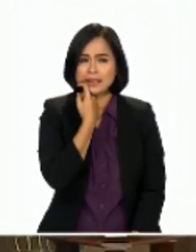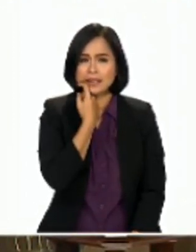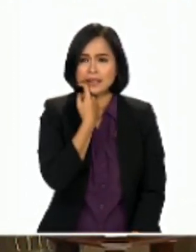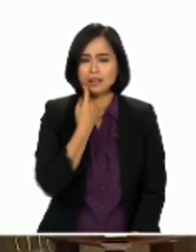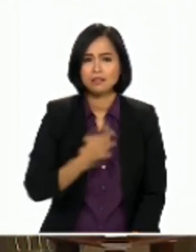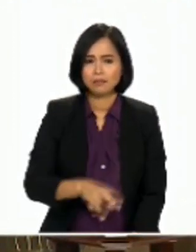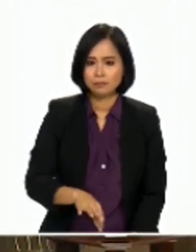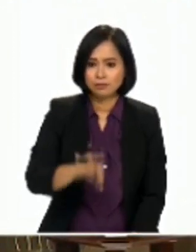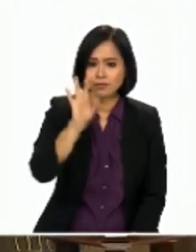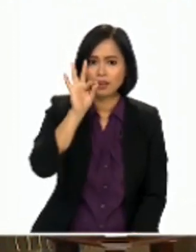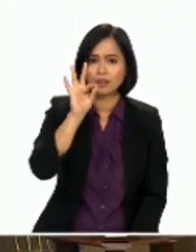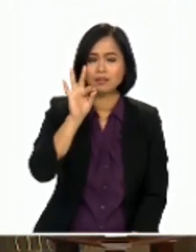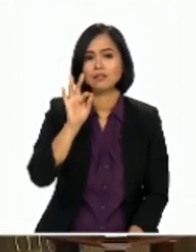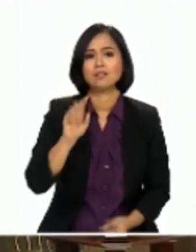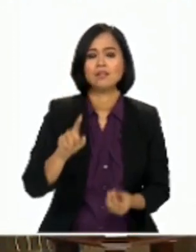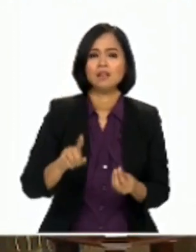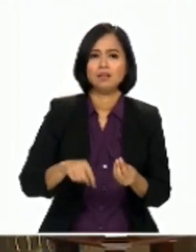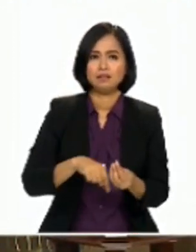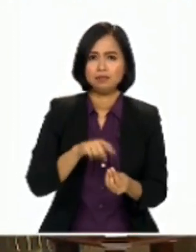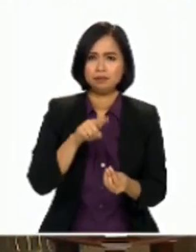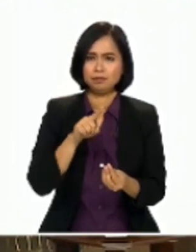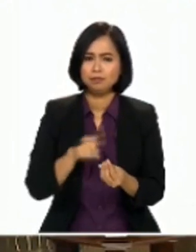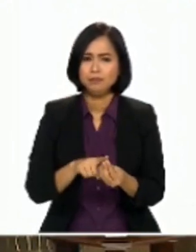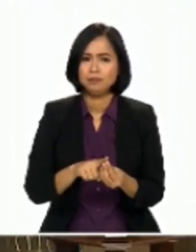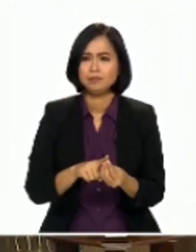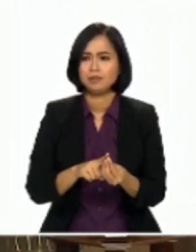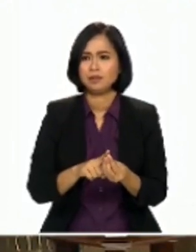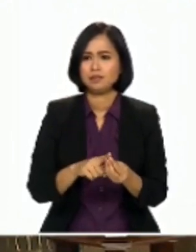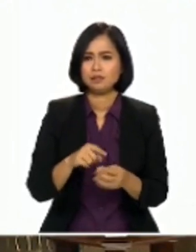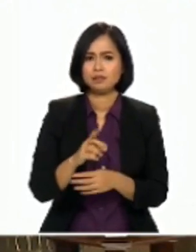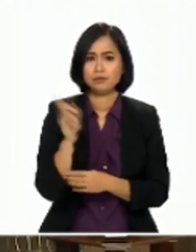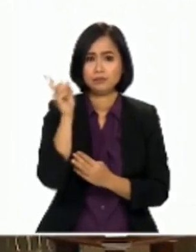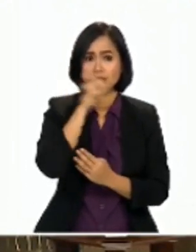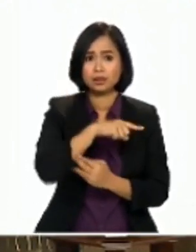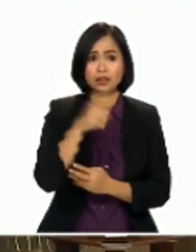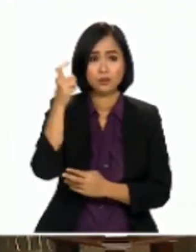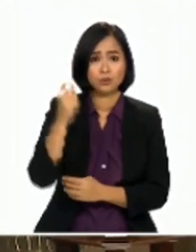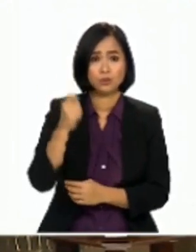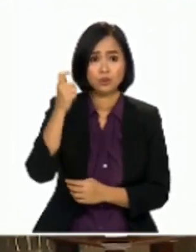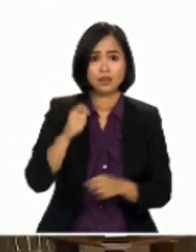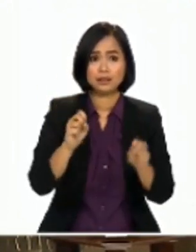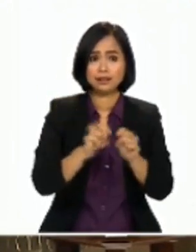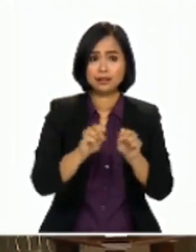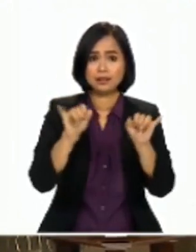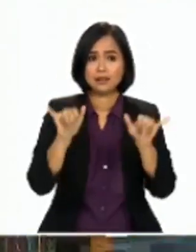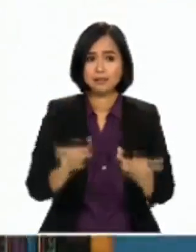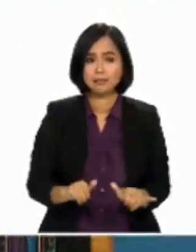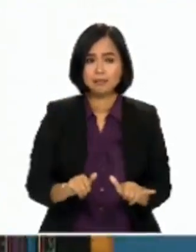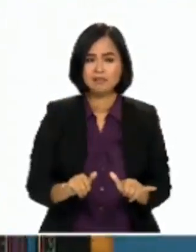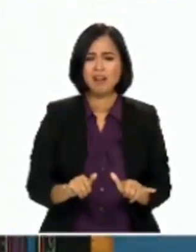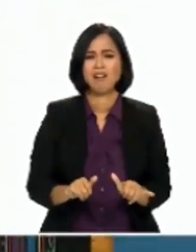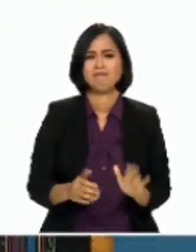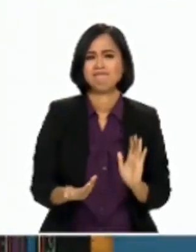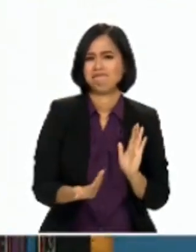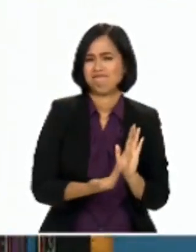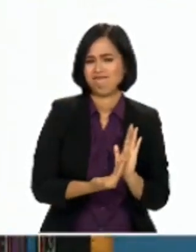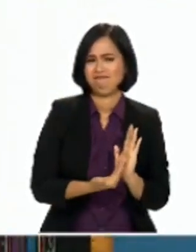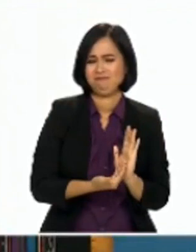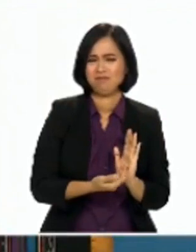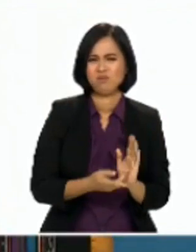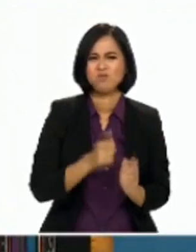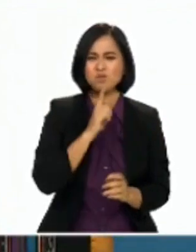fraud perpetrated against the public health insurance system proves that corruption